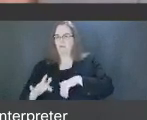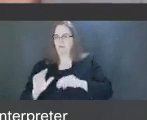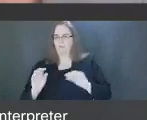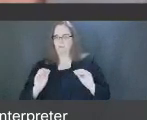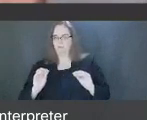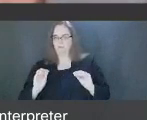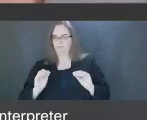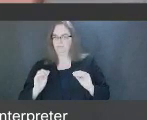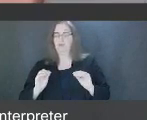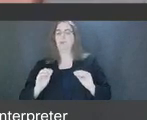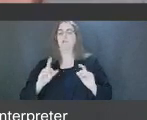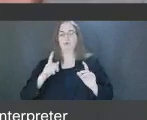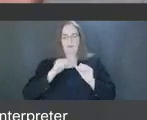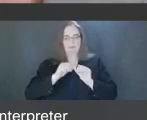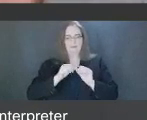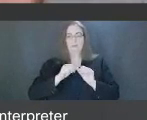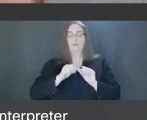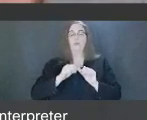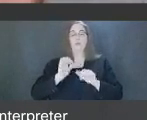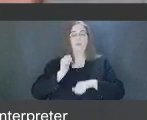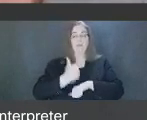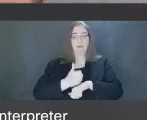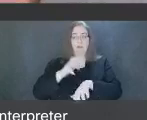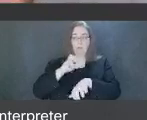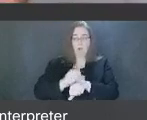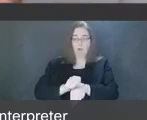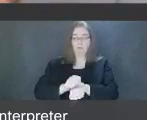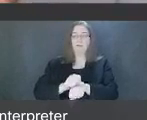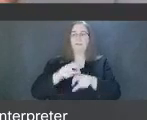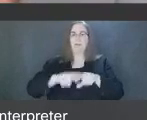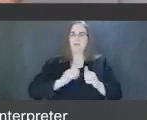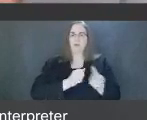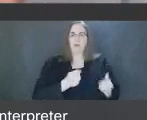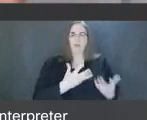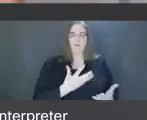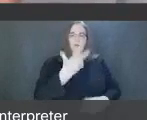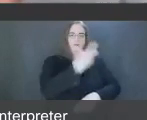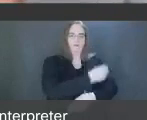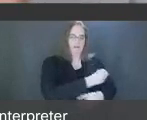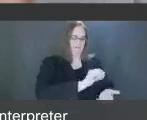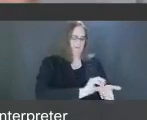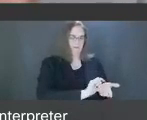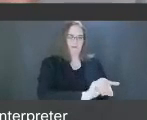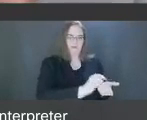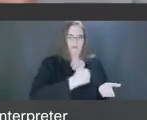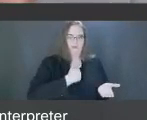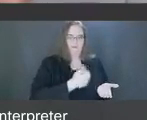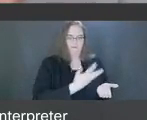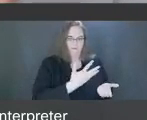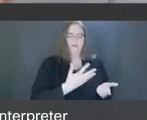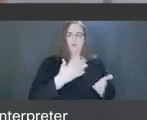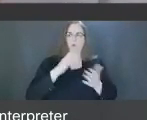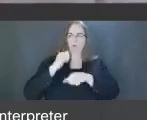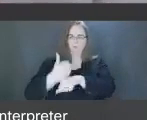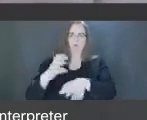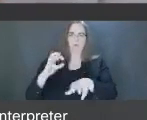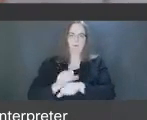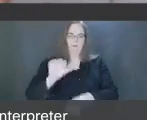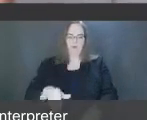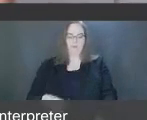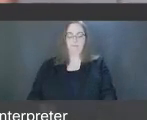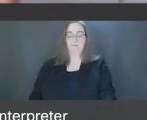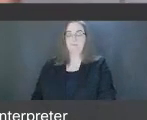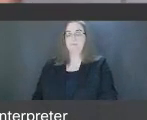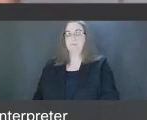we will continue to release appointments based on our vaccine supply. I also want to take a moment to address something we have